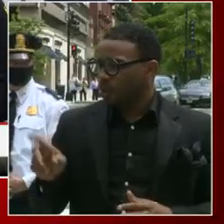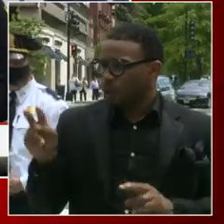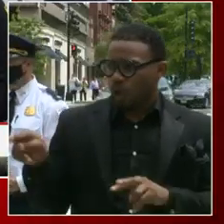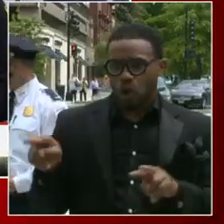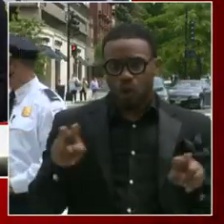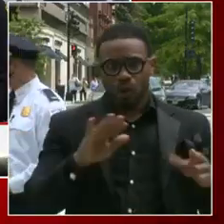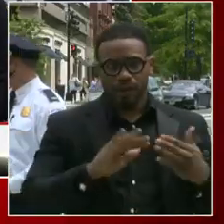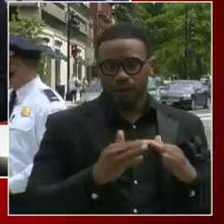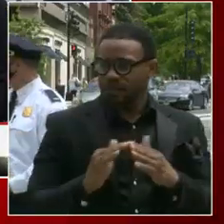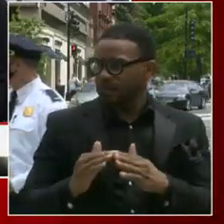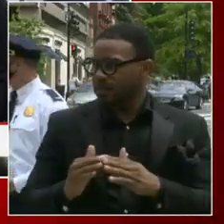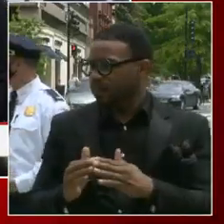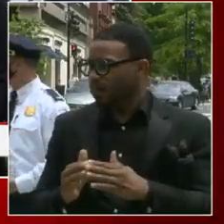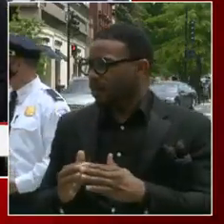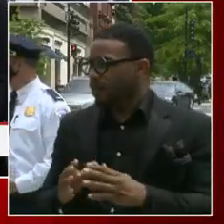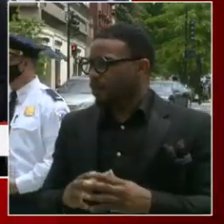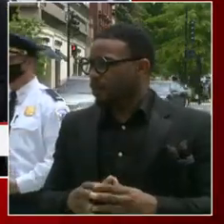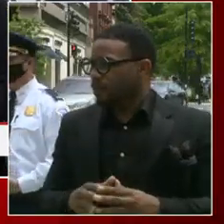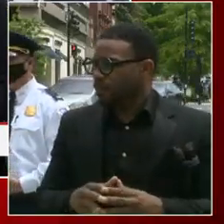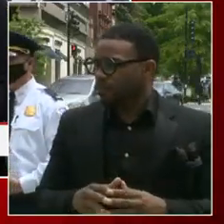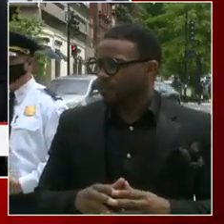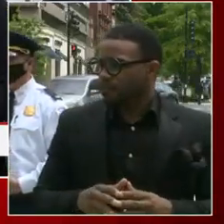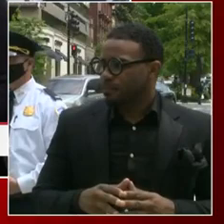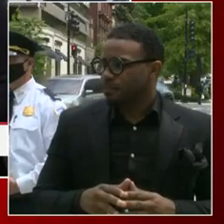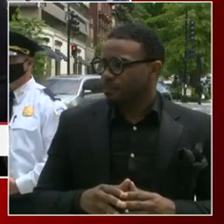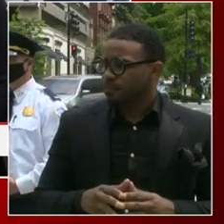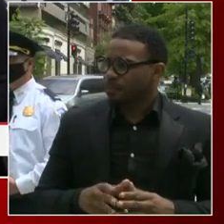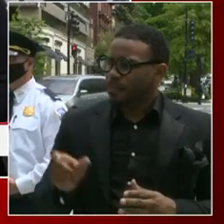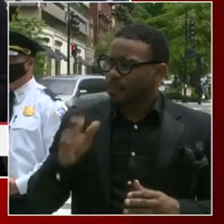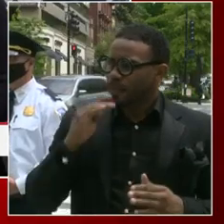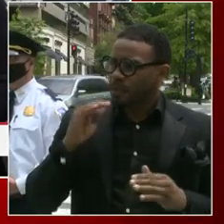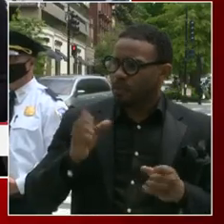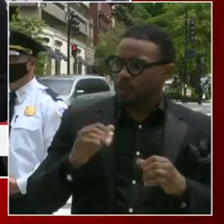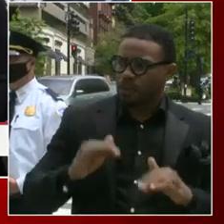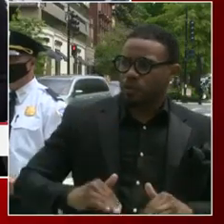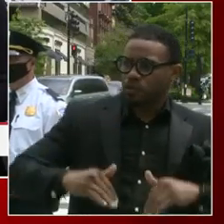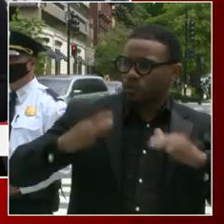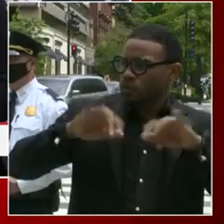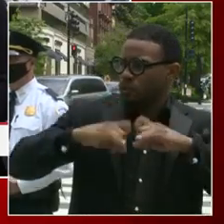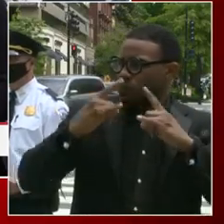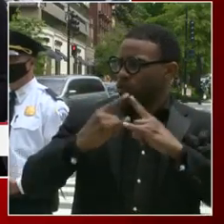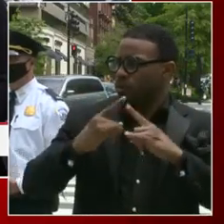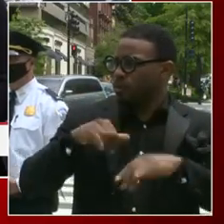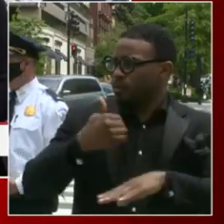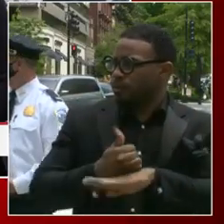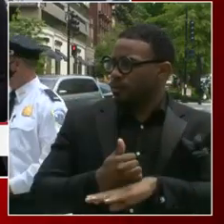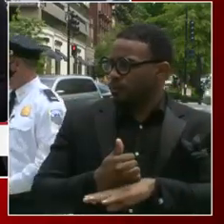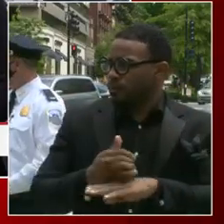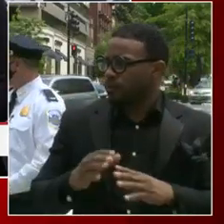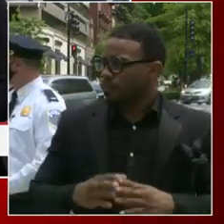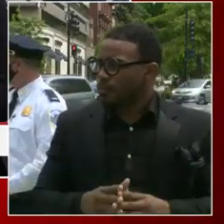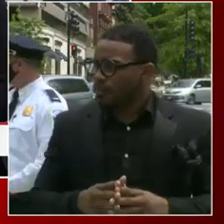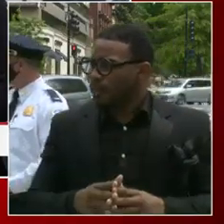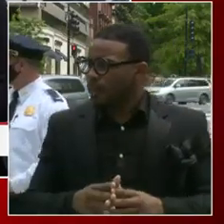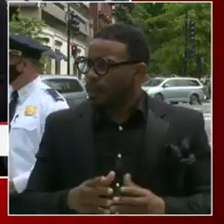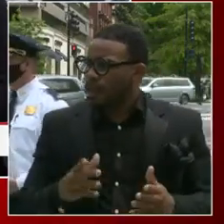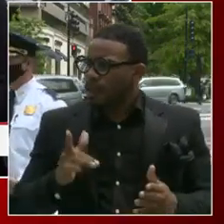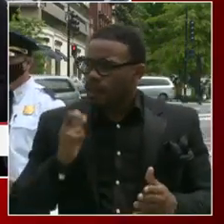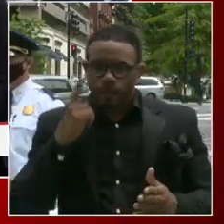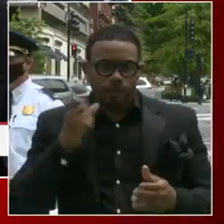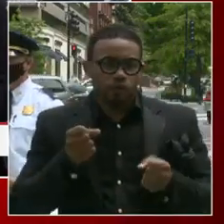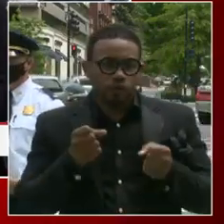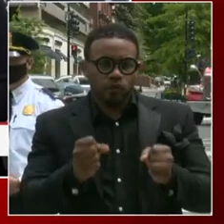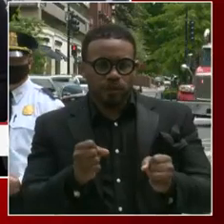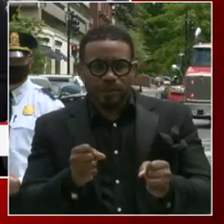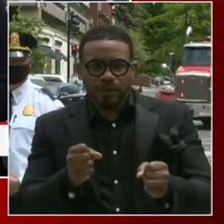the city, you see a lot of these white poles that are up. You know, I know in my neighborhood,